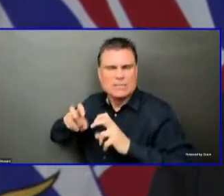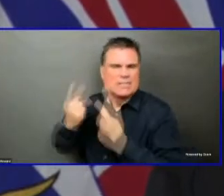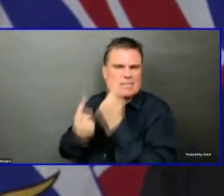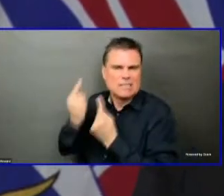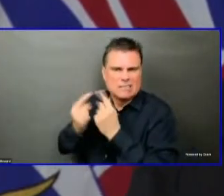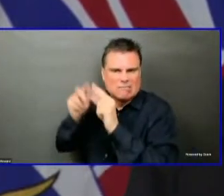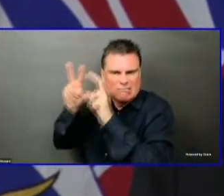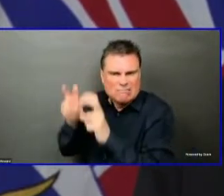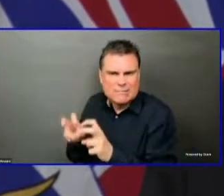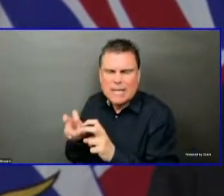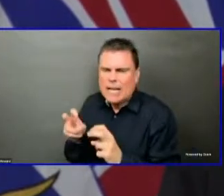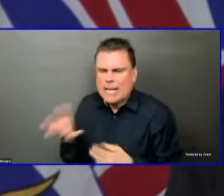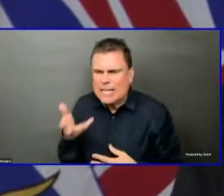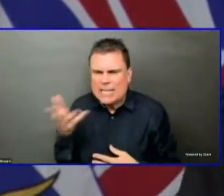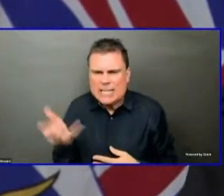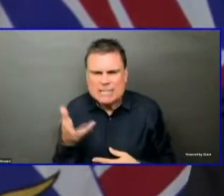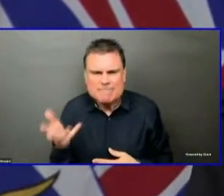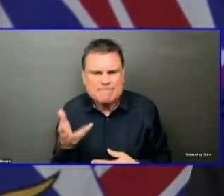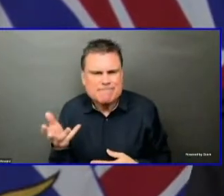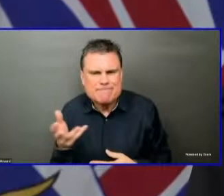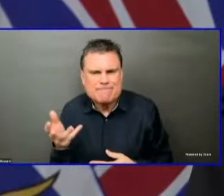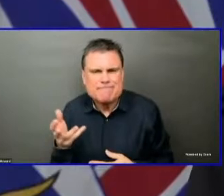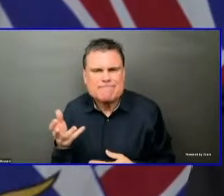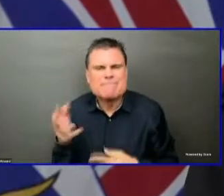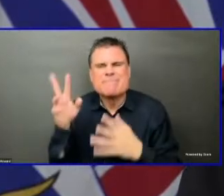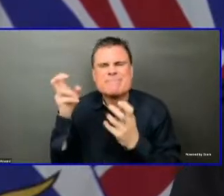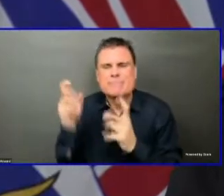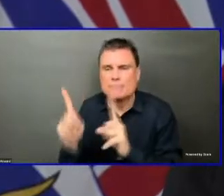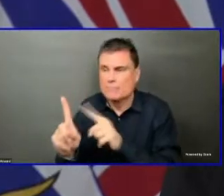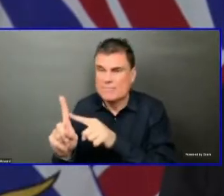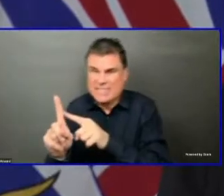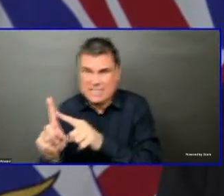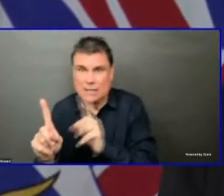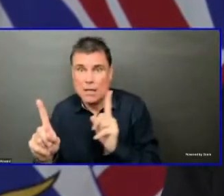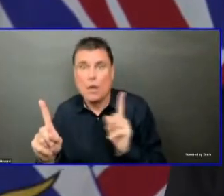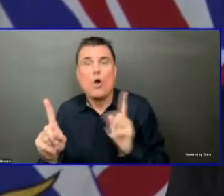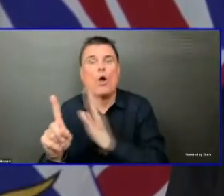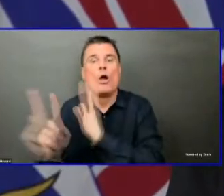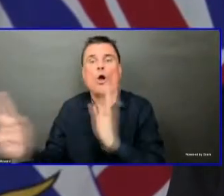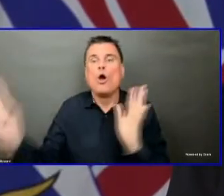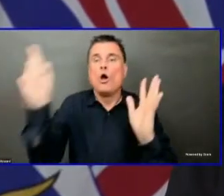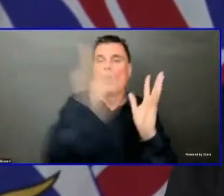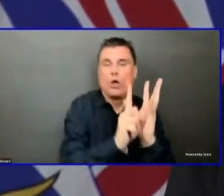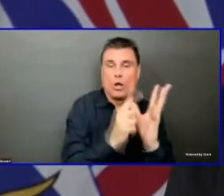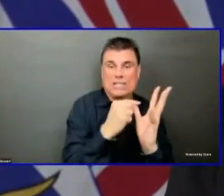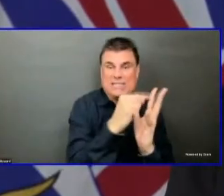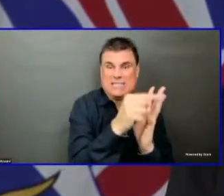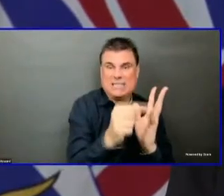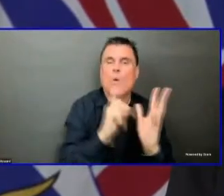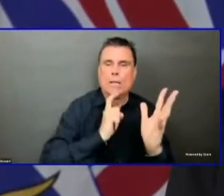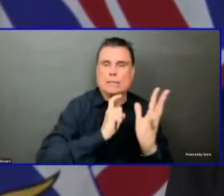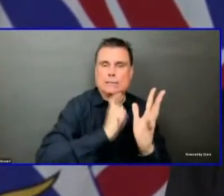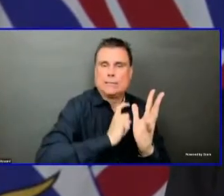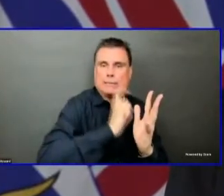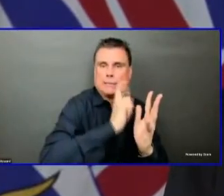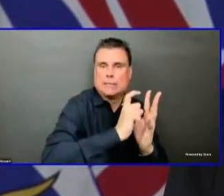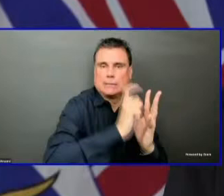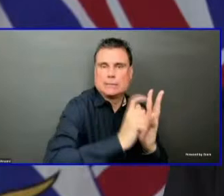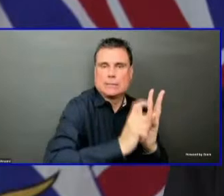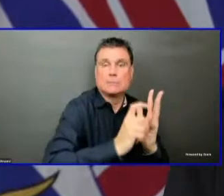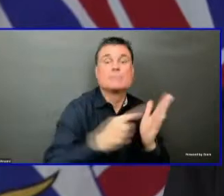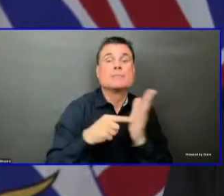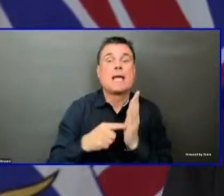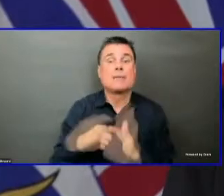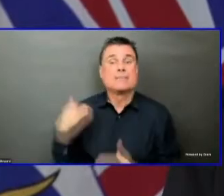contacts, for example, the school testing that we did in Fraser Health this past week. Follow-up, Justine?